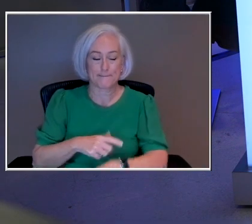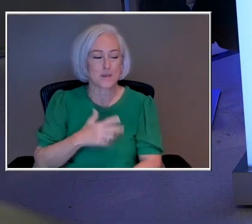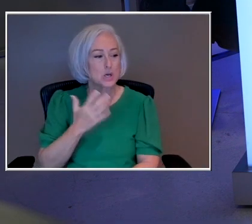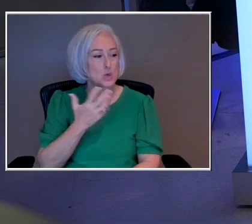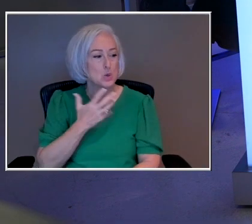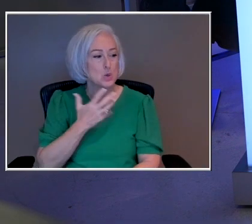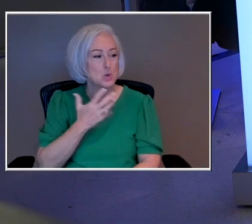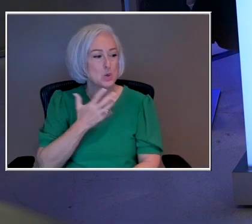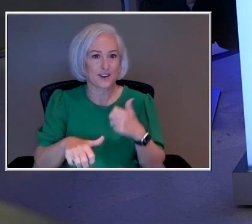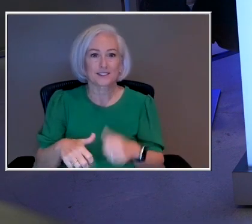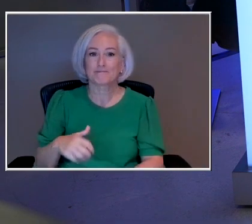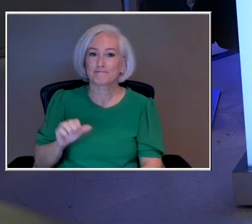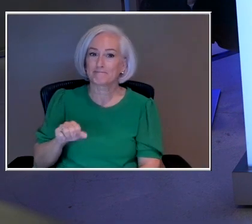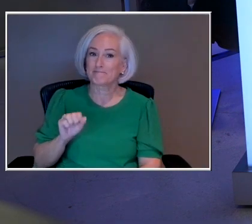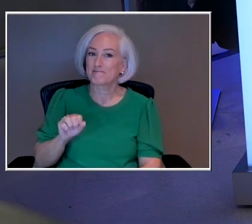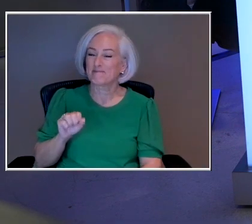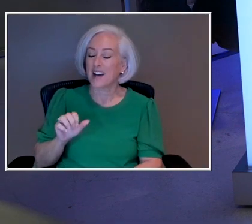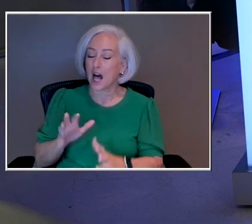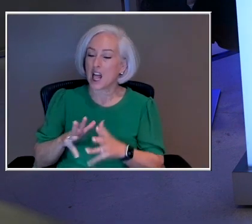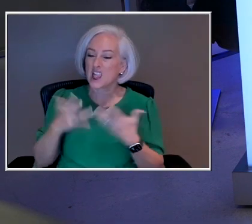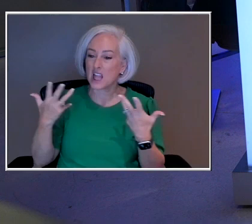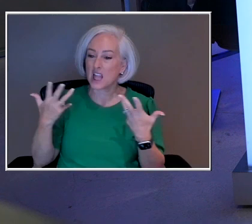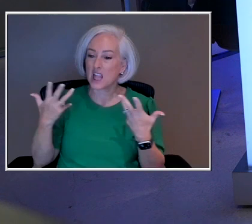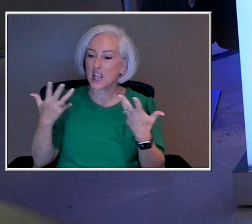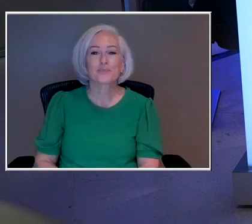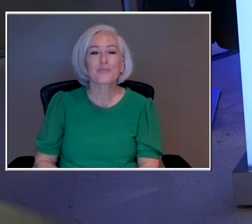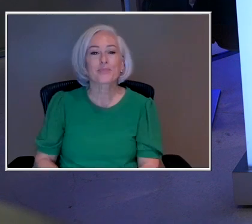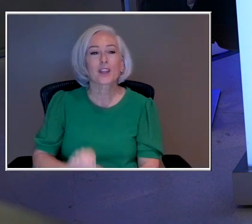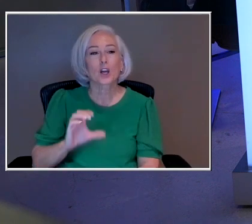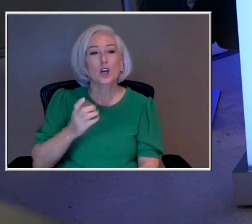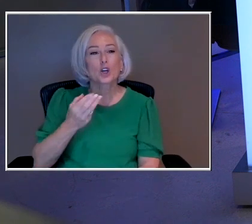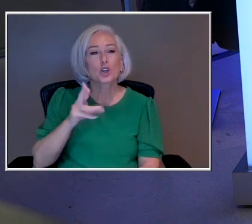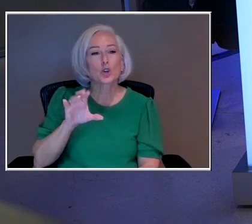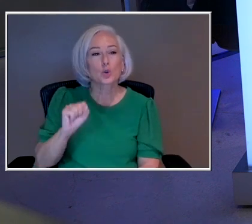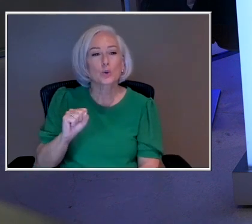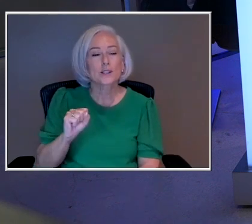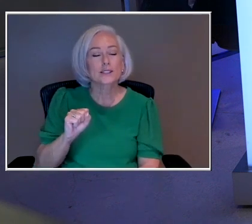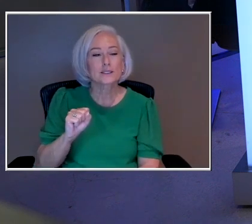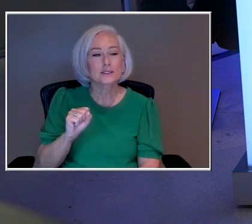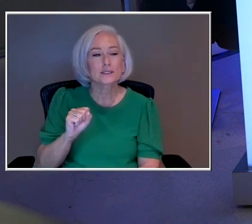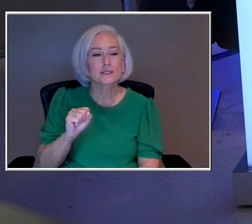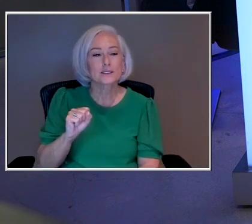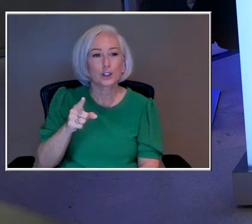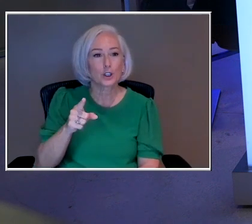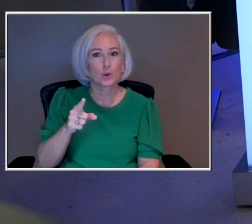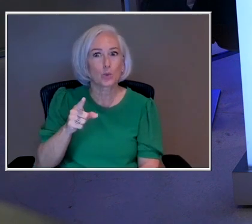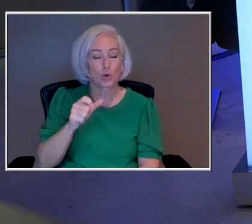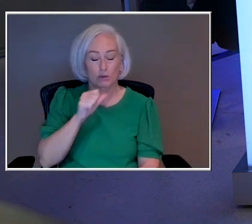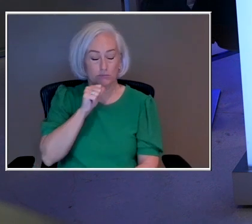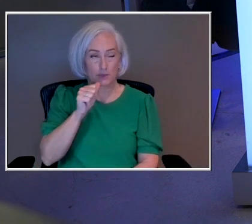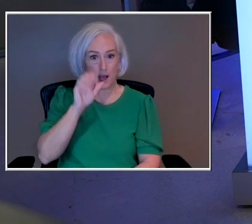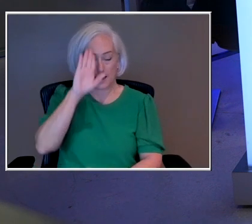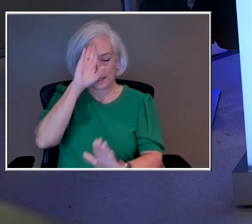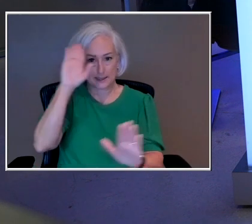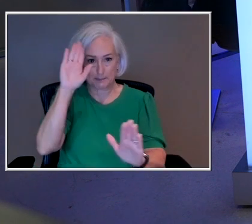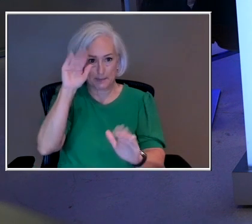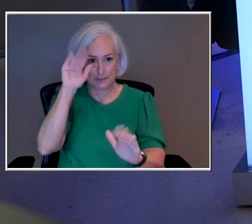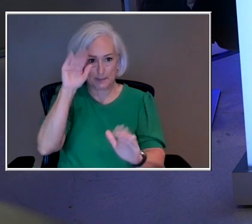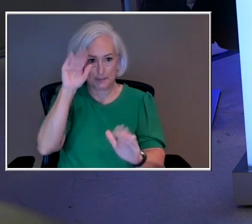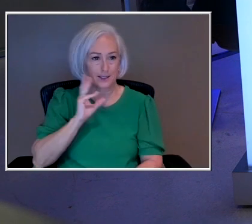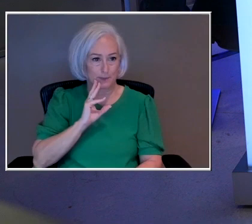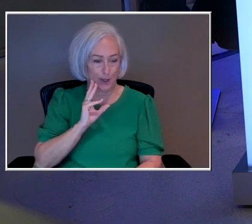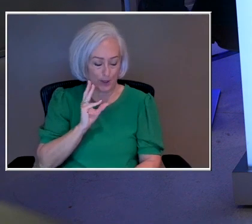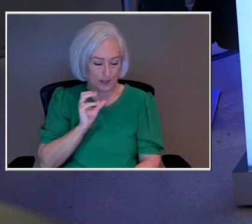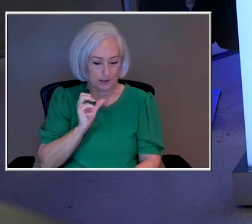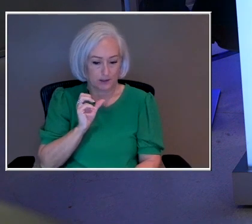lot. It was a lot. It was a lot. Well, and Chris, I mean, you were far from expecting this experience and this to hit